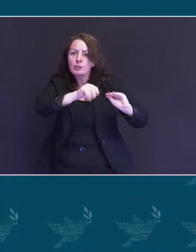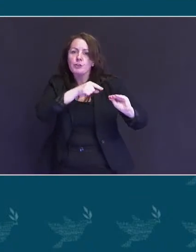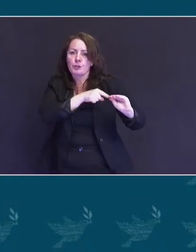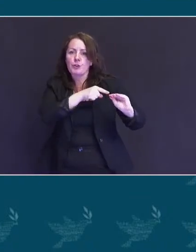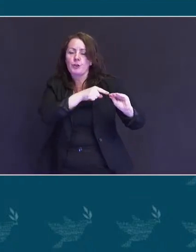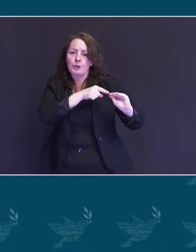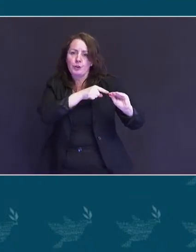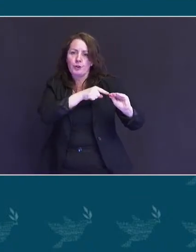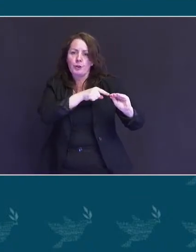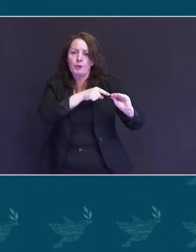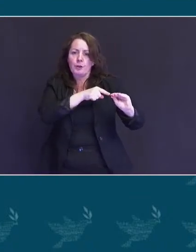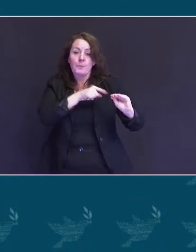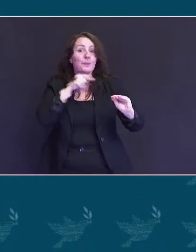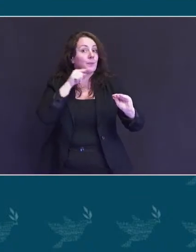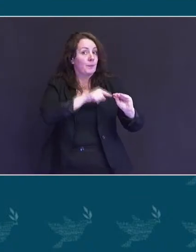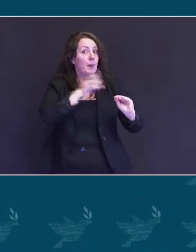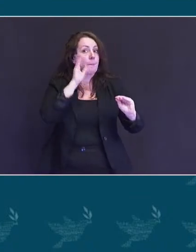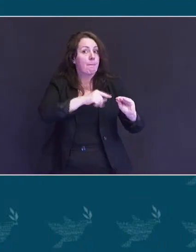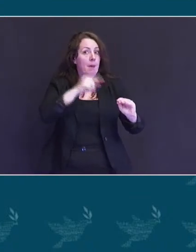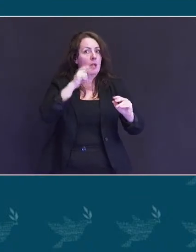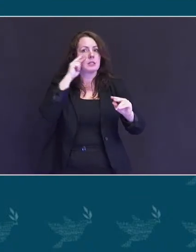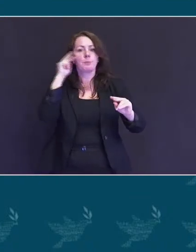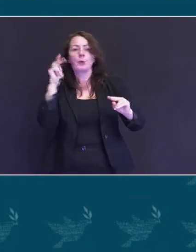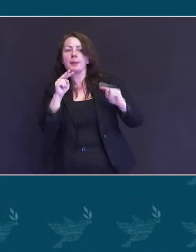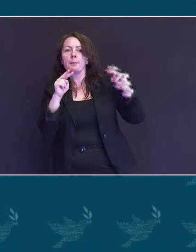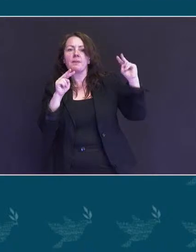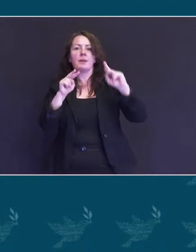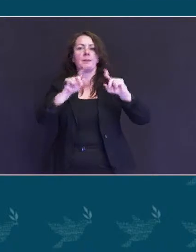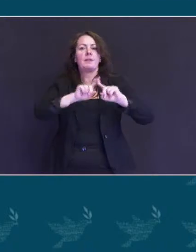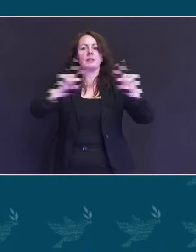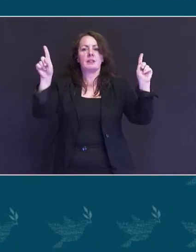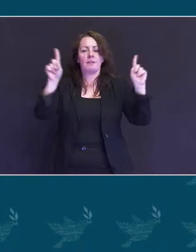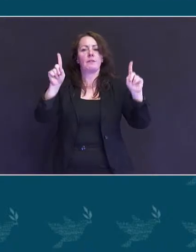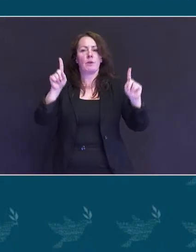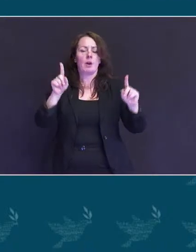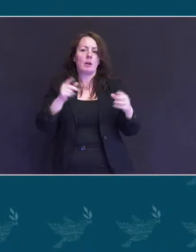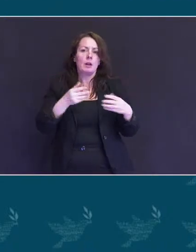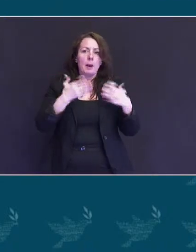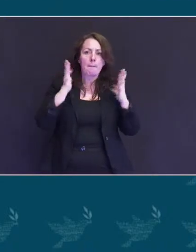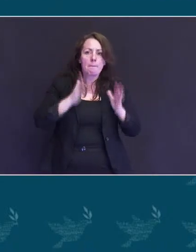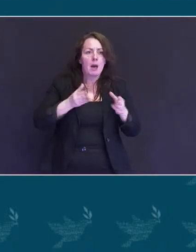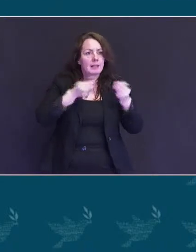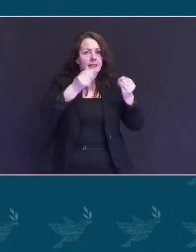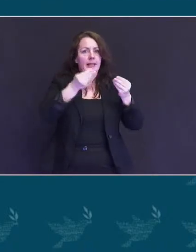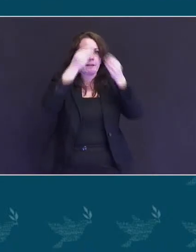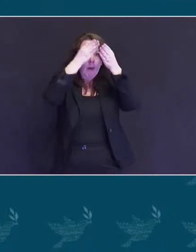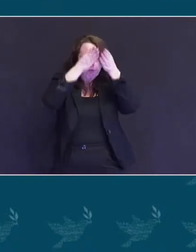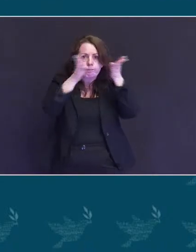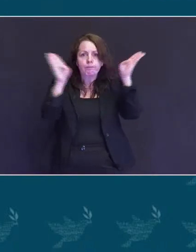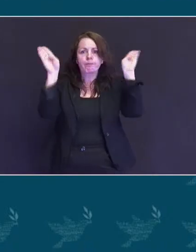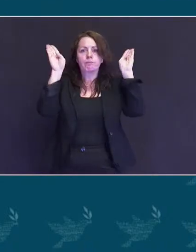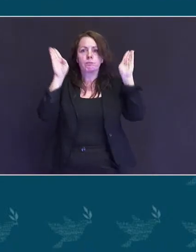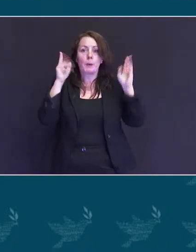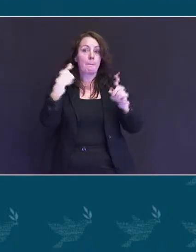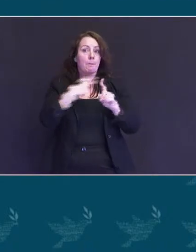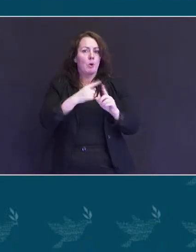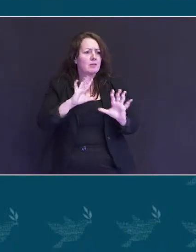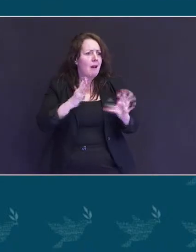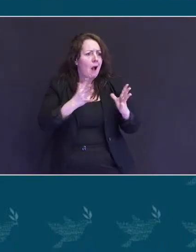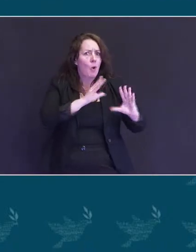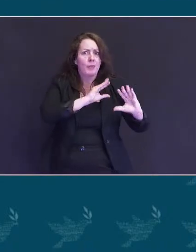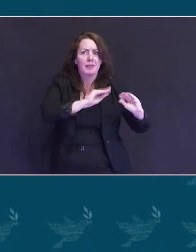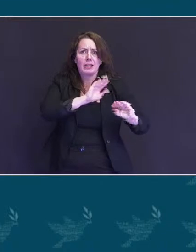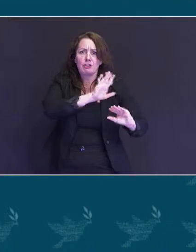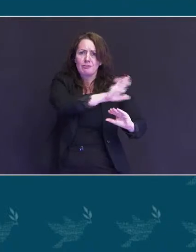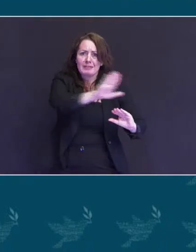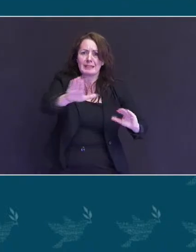in terms of how you are able to teach languages. Of course, we had to first start